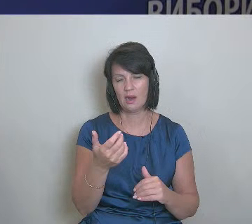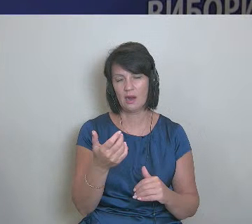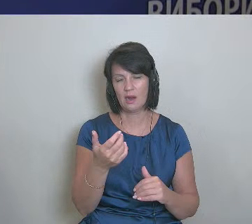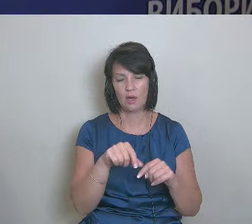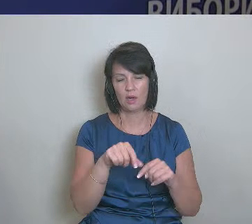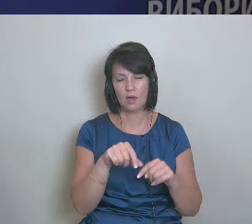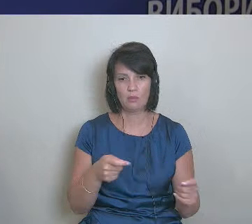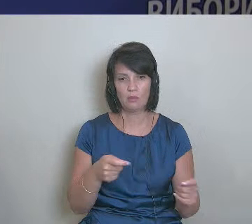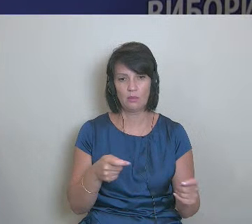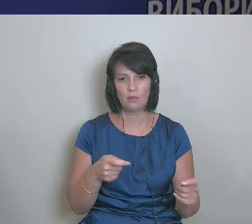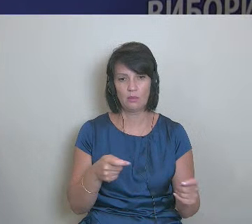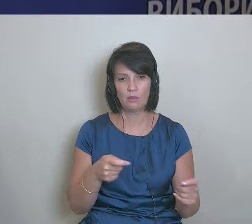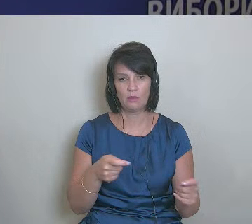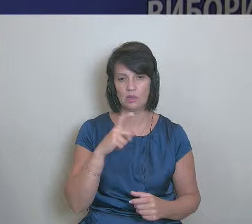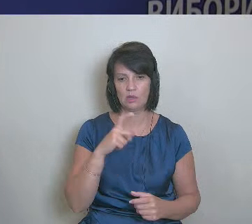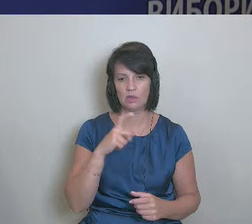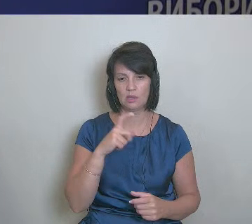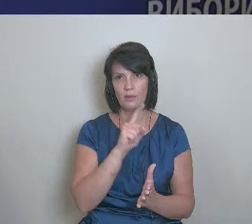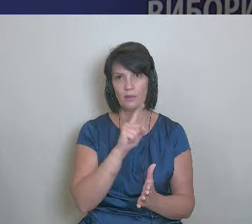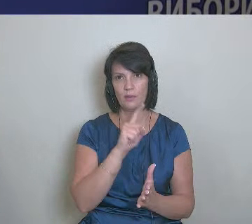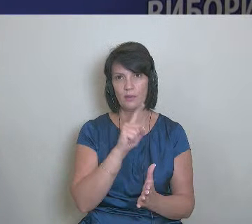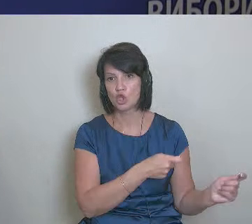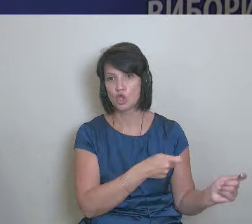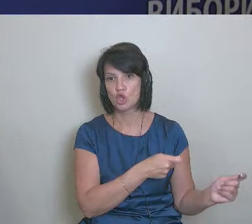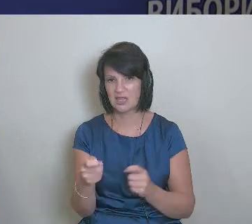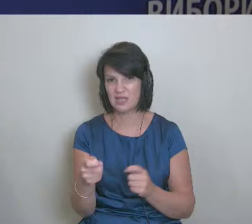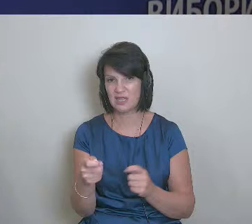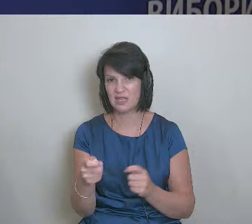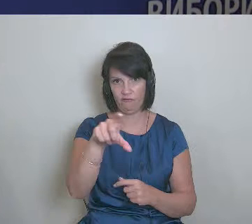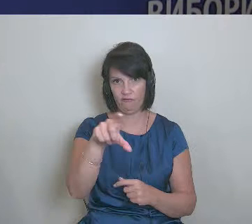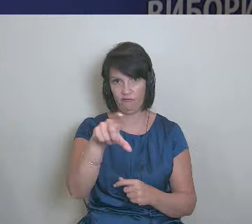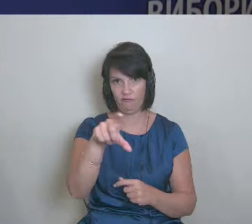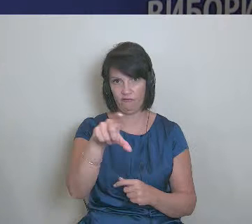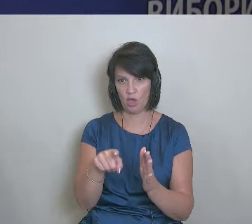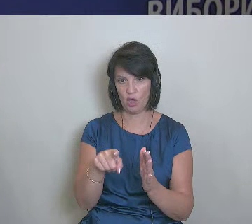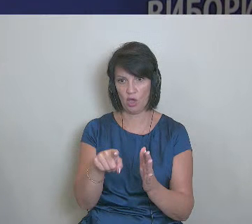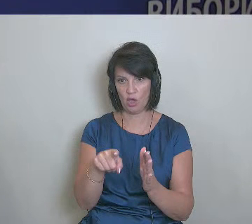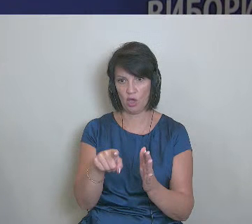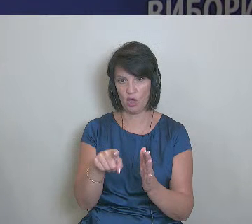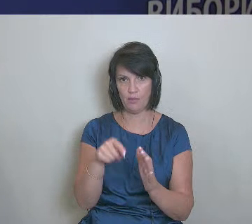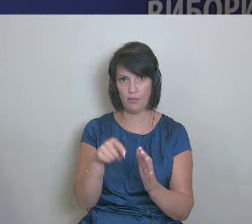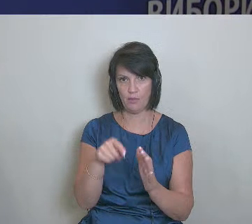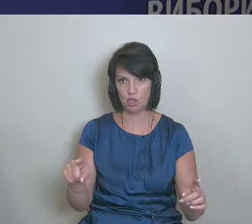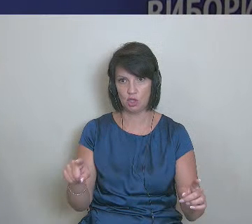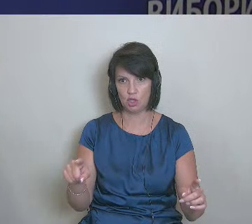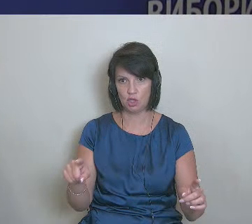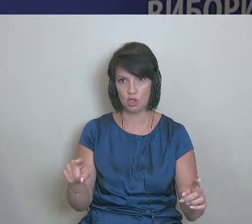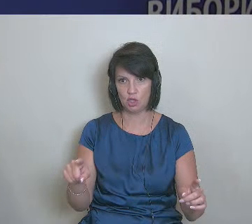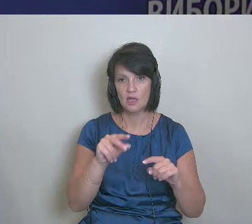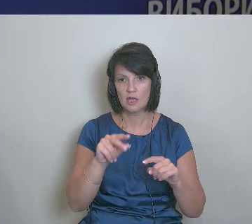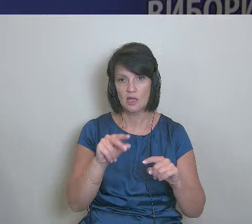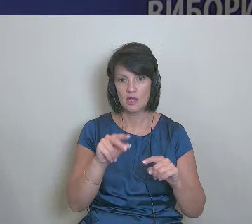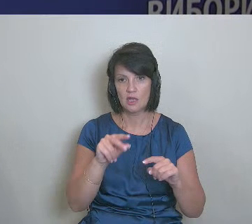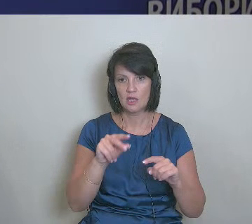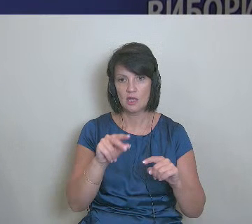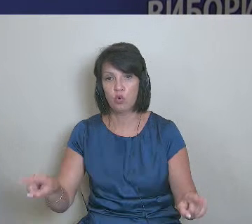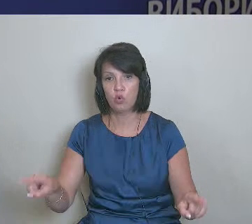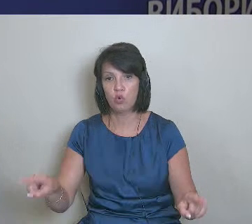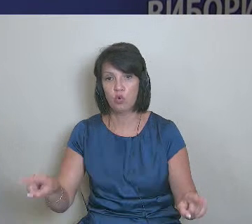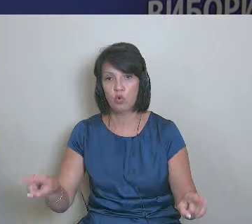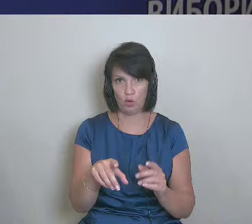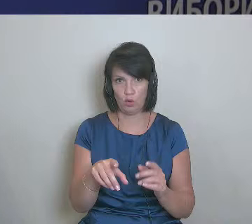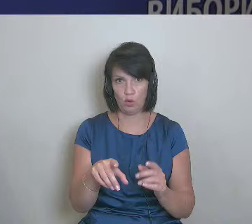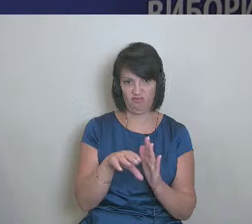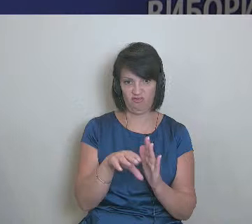facilitating the process of delivering the voters, transporting the voters to the